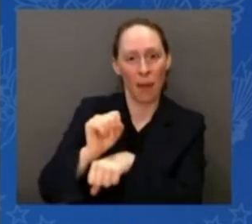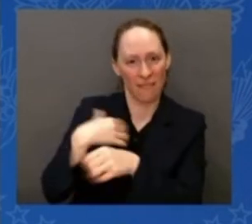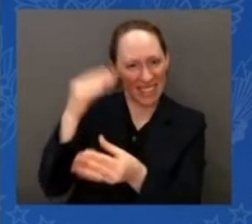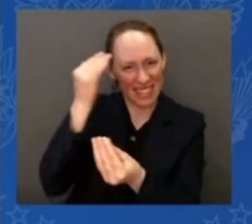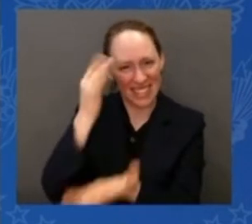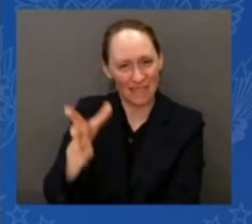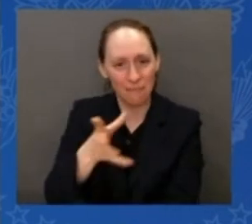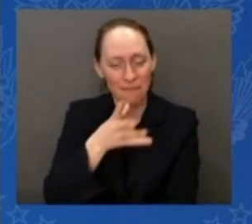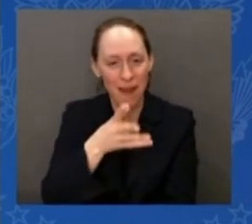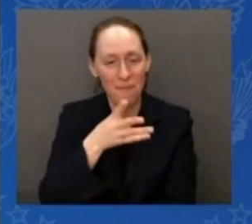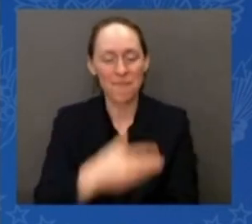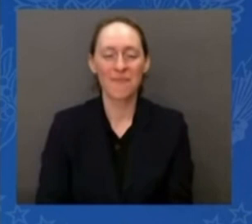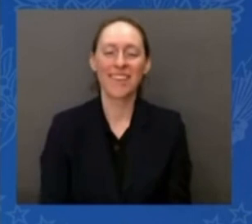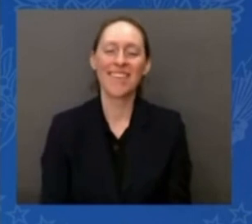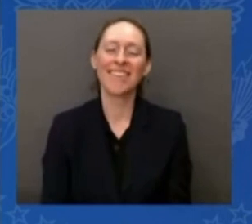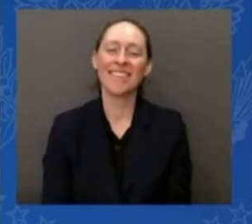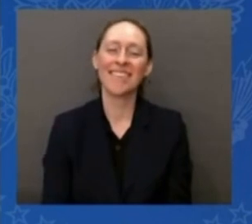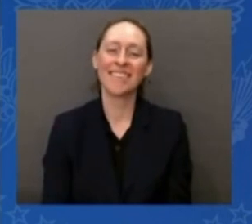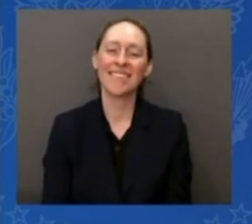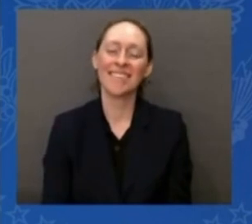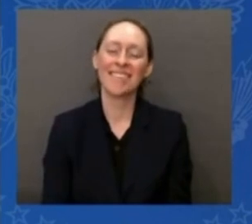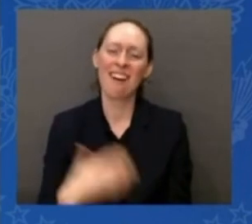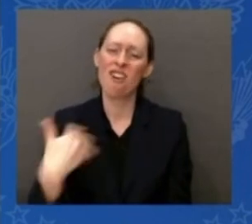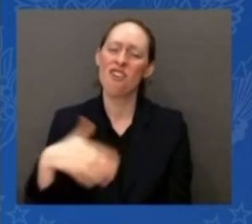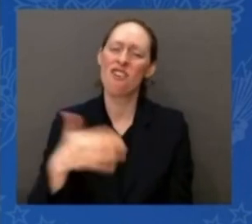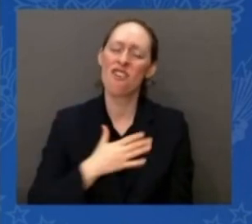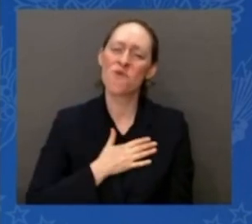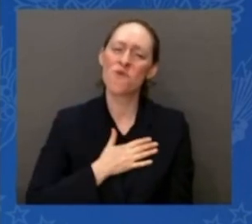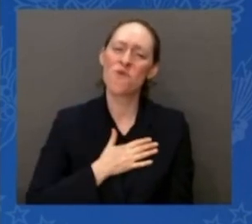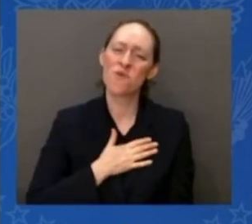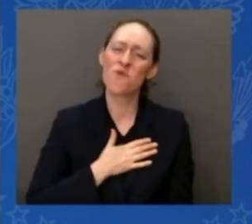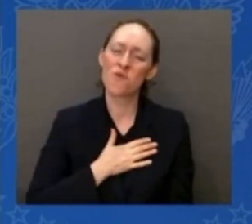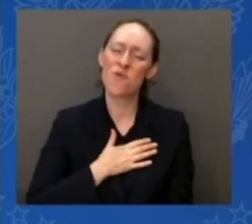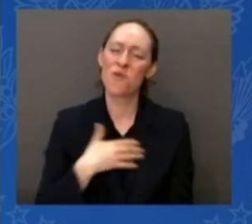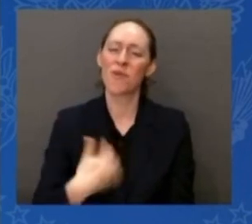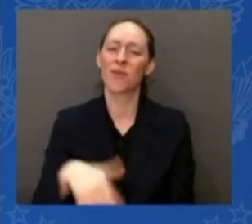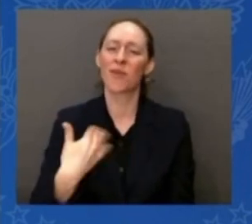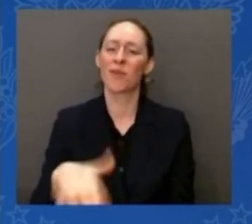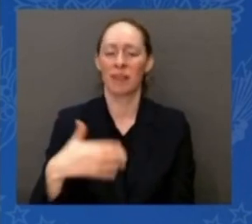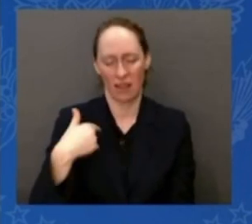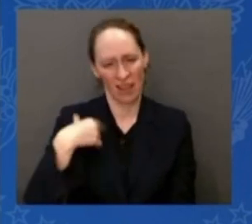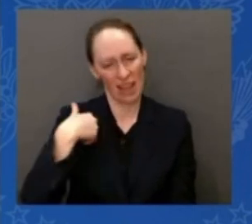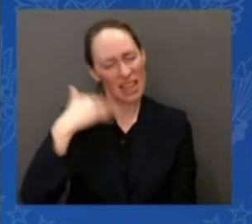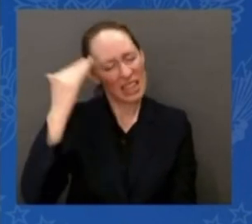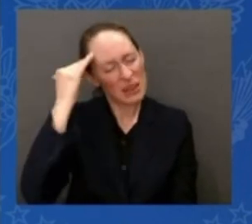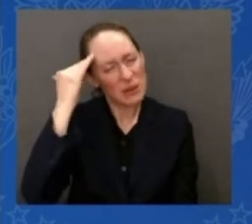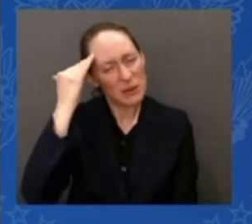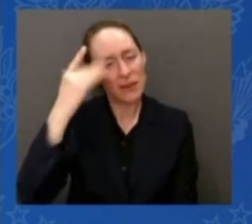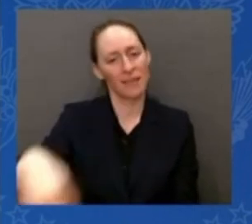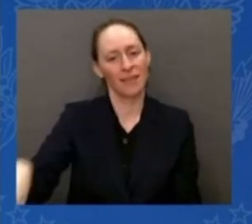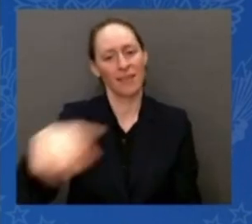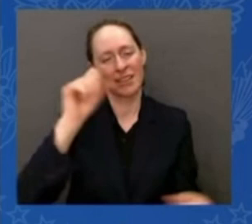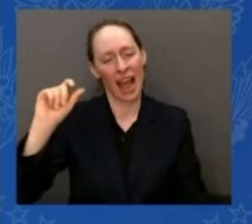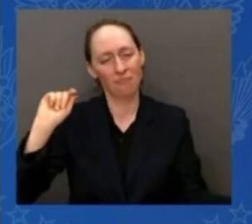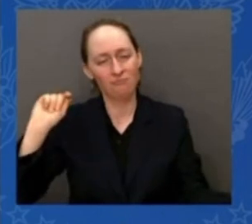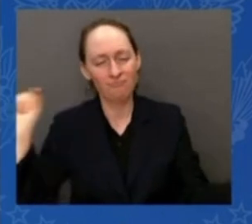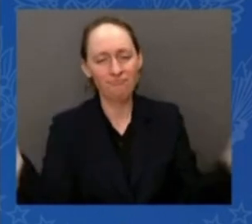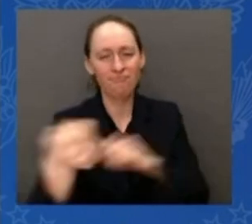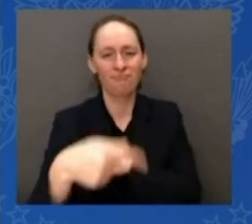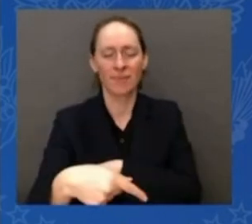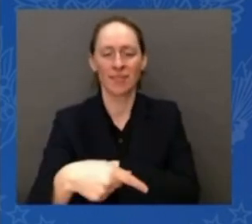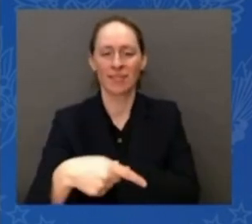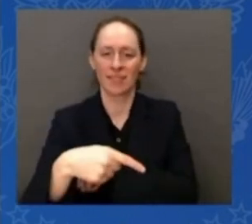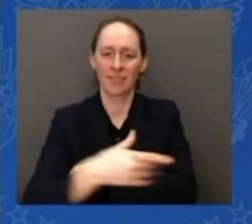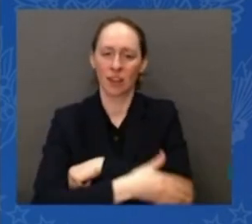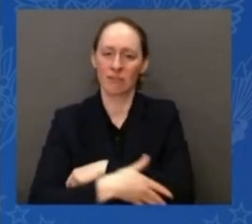So I believe in the transformative power of America, and I know the transformative power of a good job. I know because it was the